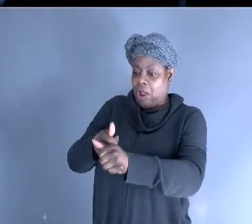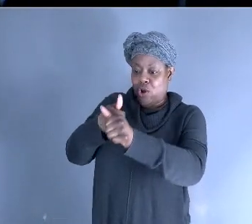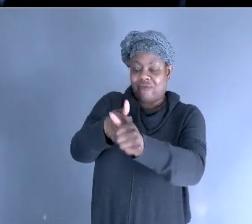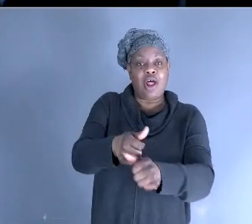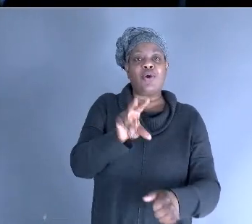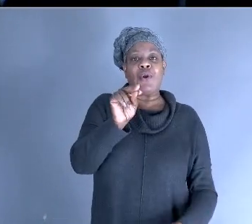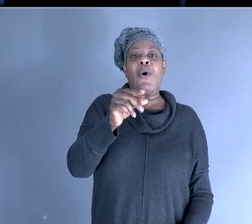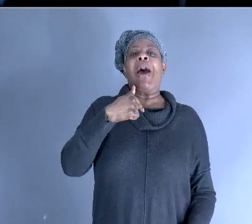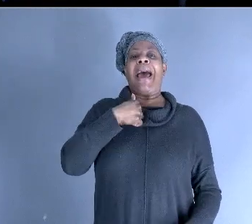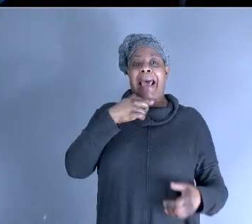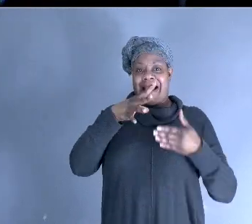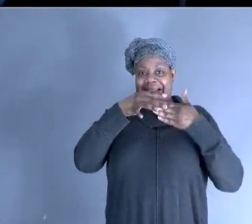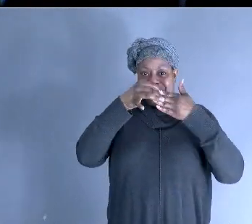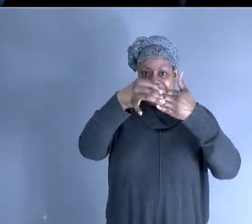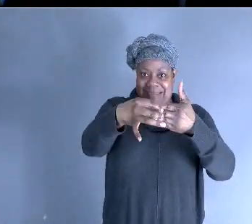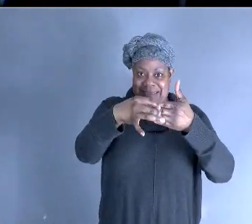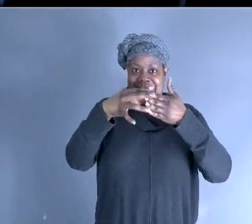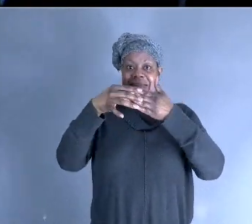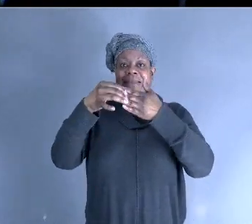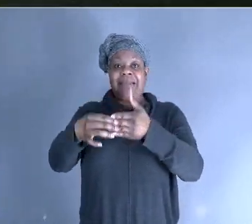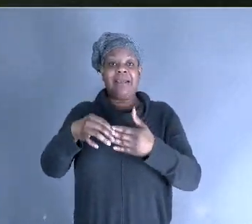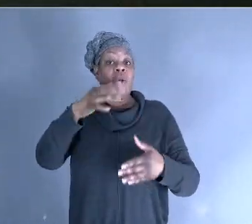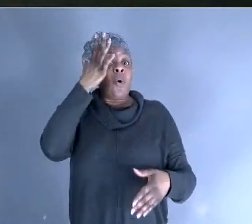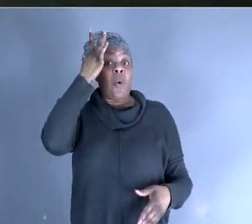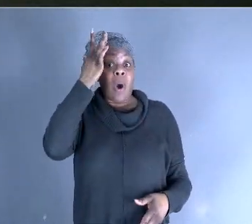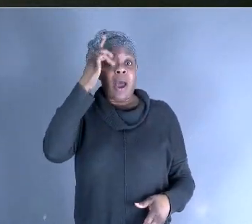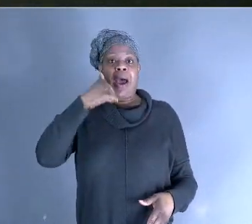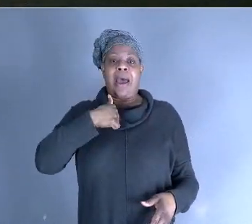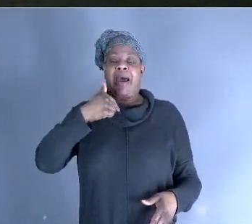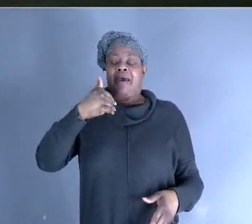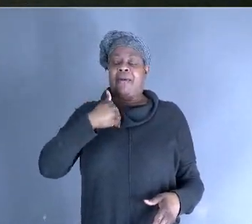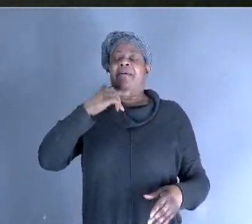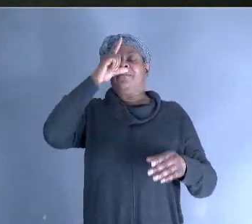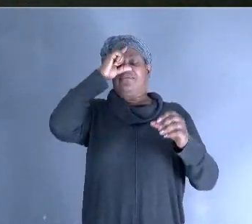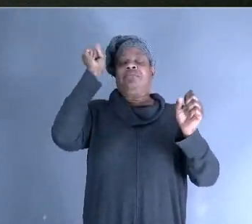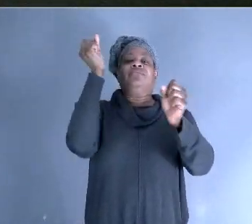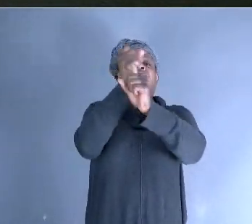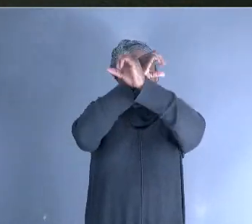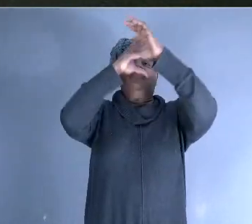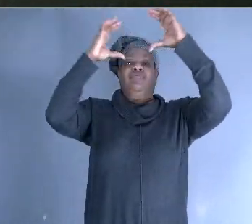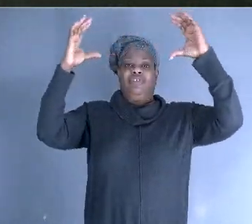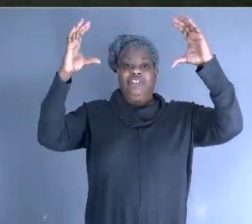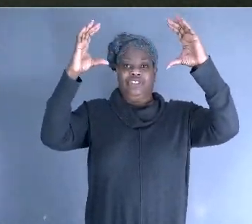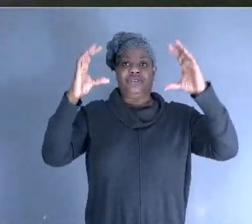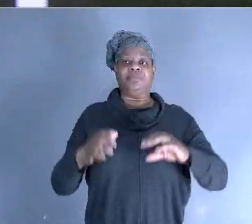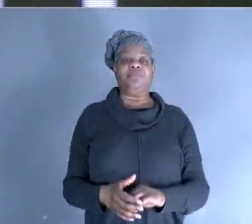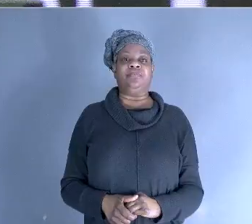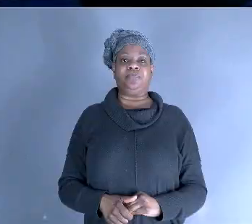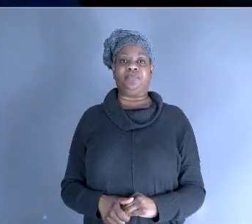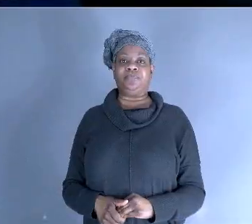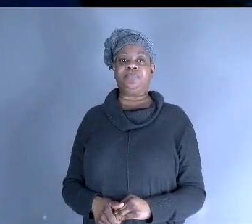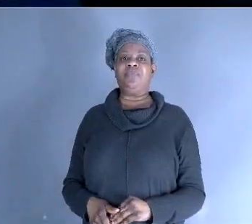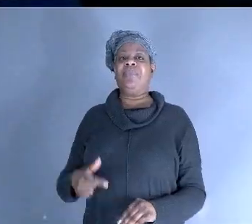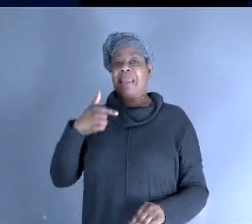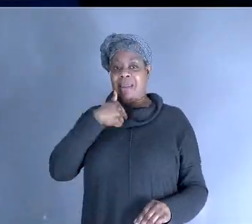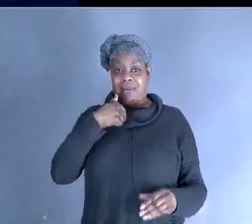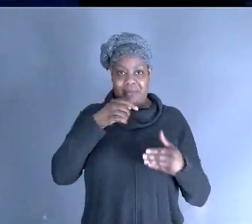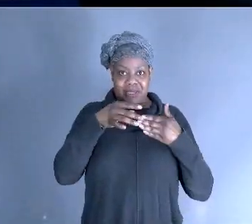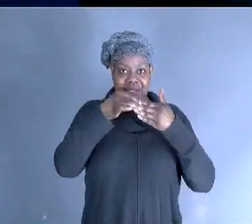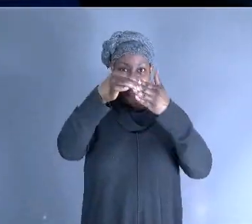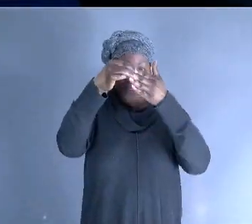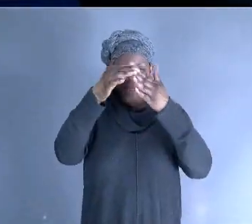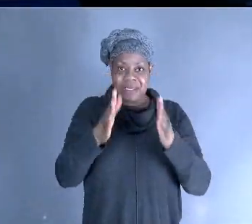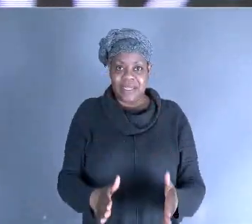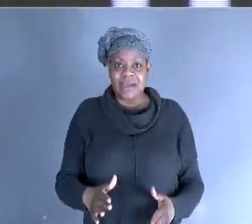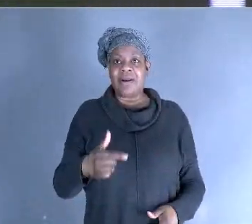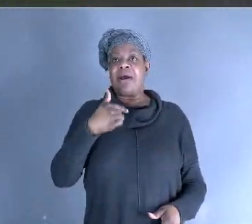can you just give God a clap of praise I'm not just a follower I'm a visionary I'm a leader I'm